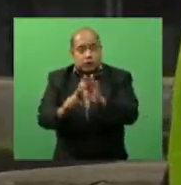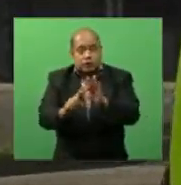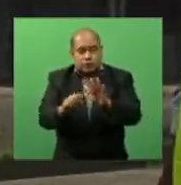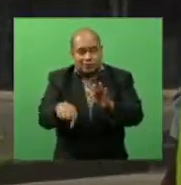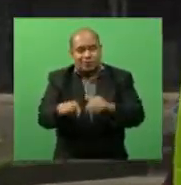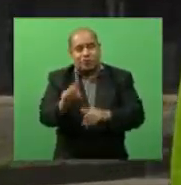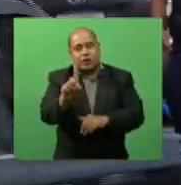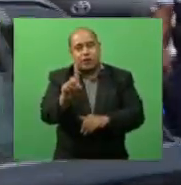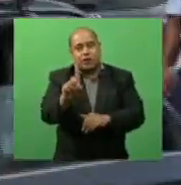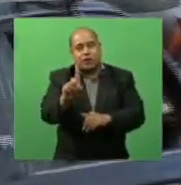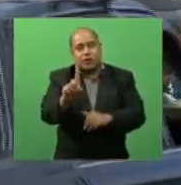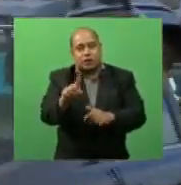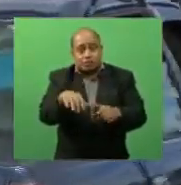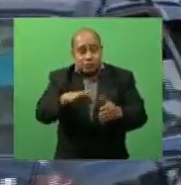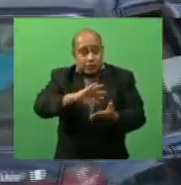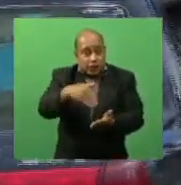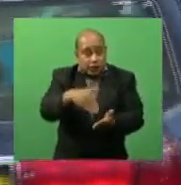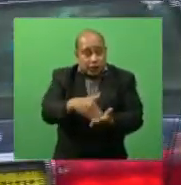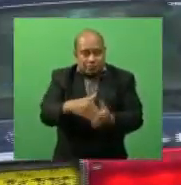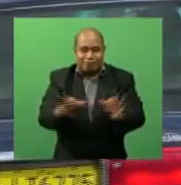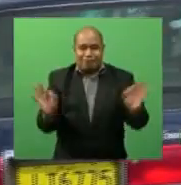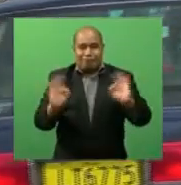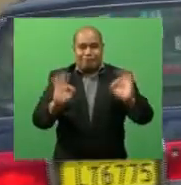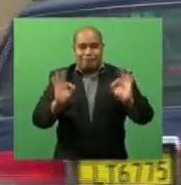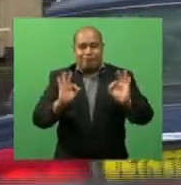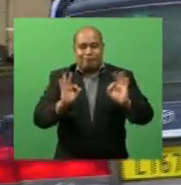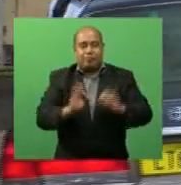No cases were recorded in the Central Division.